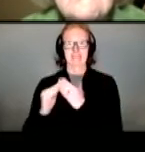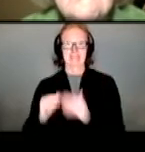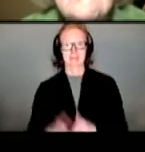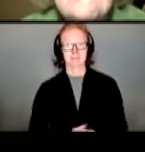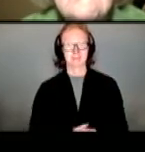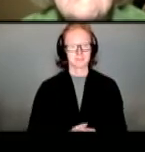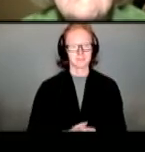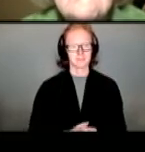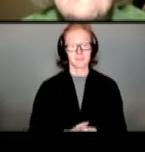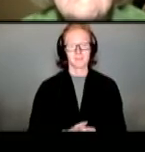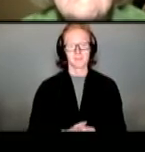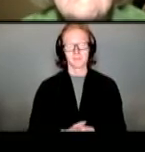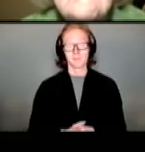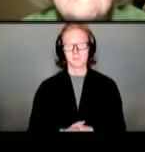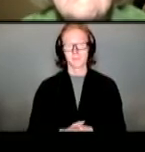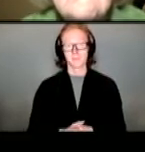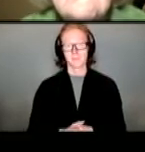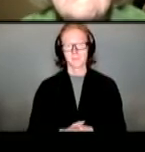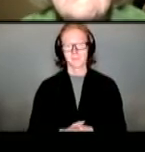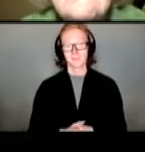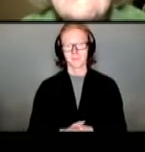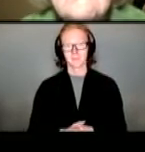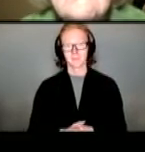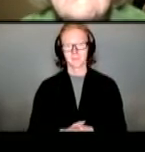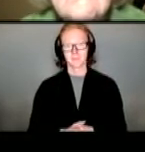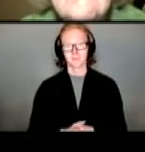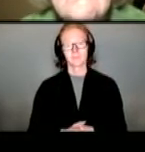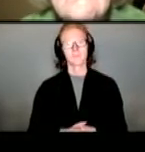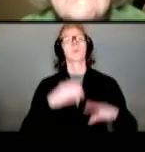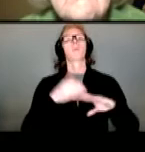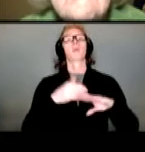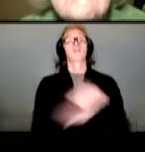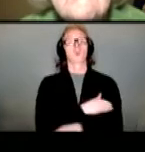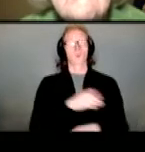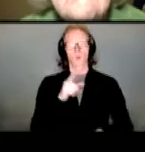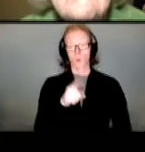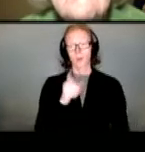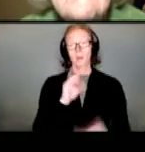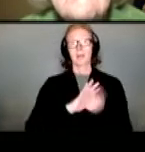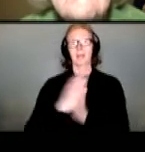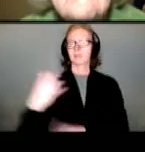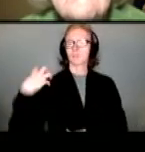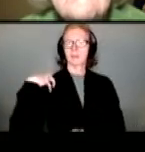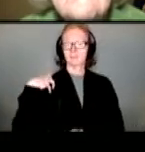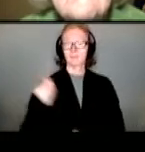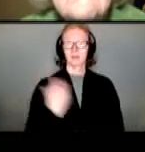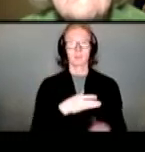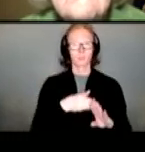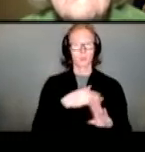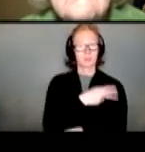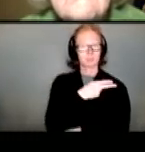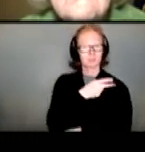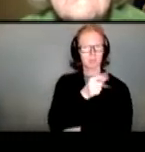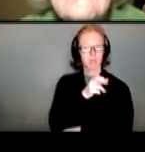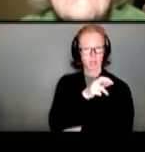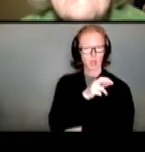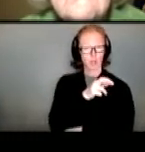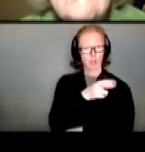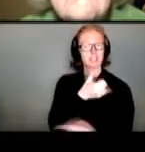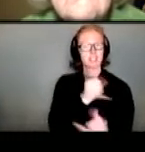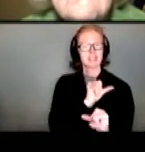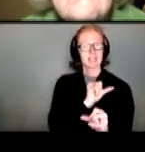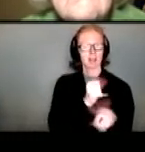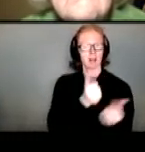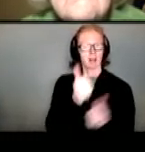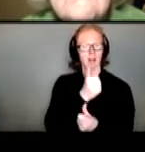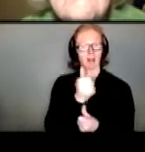But I also, you know, but just before he became chief, when Potter was still the chief, an incident happened during